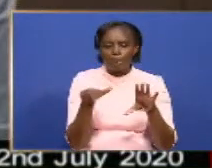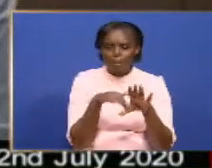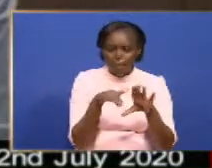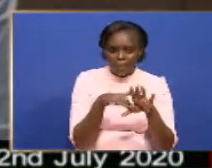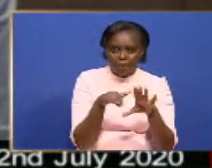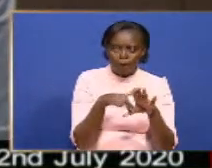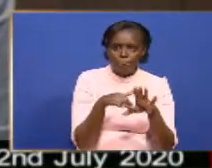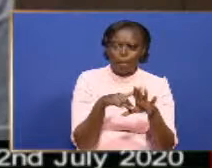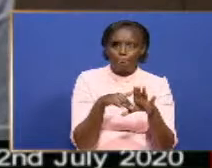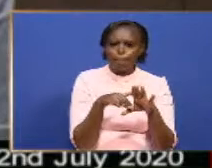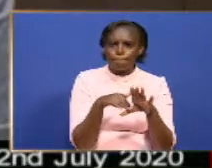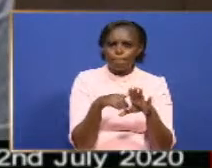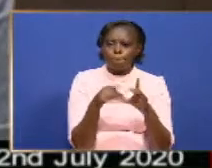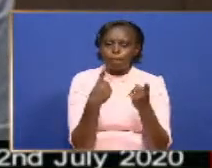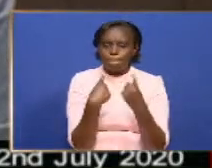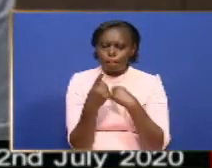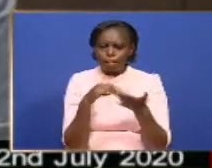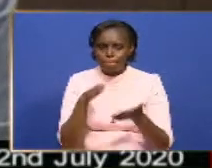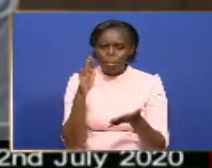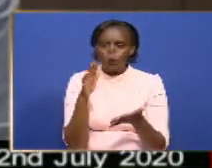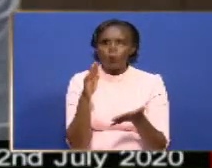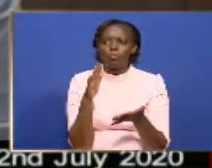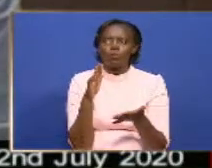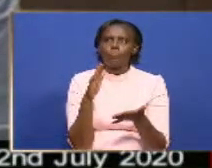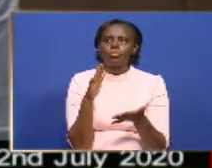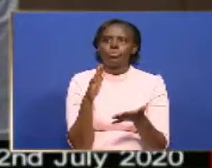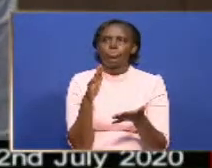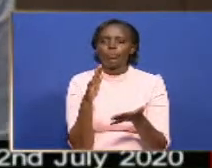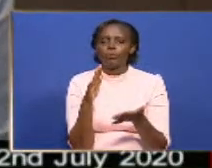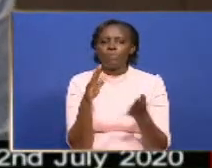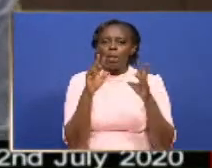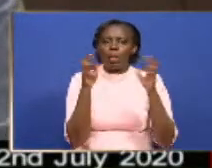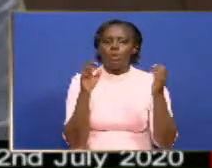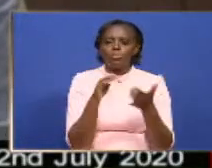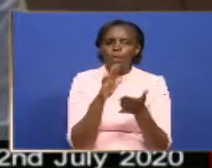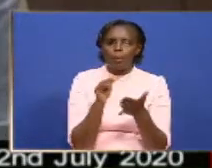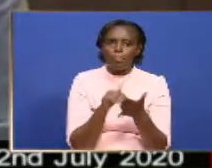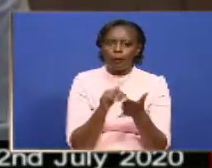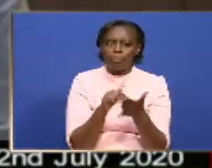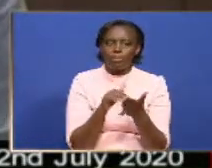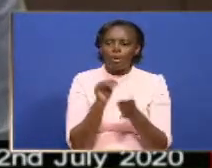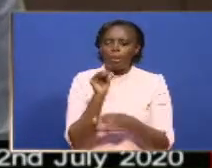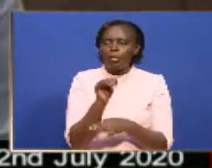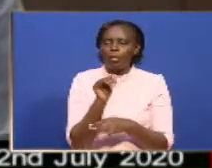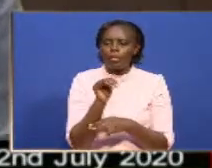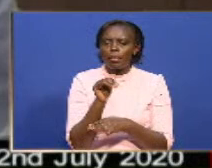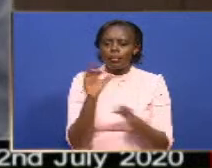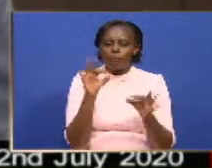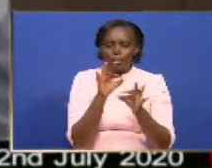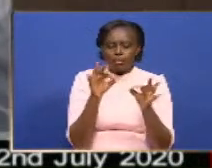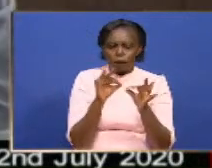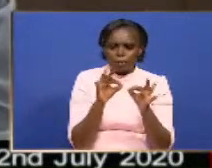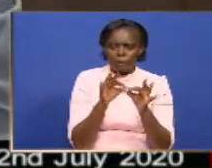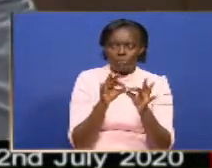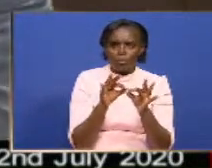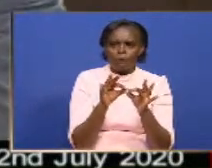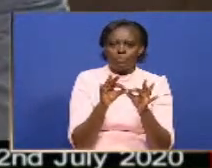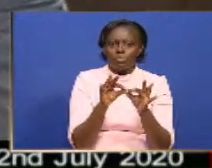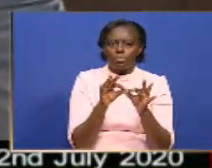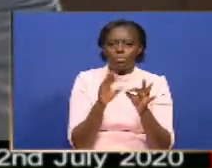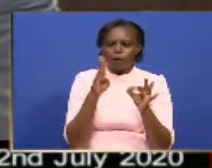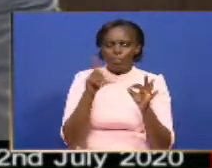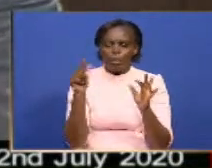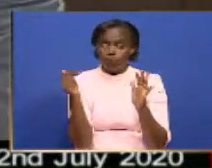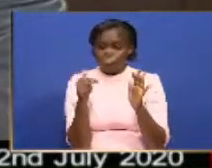actually ventilated on the issue that this particular